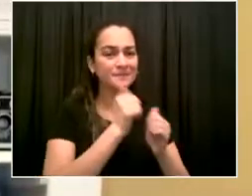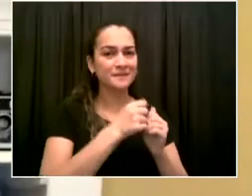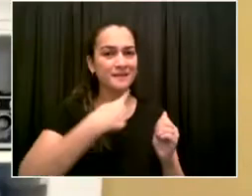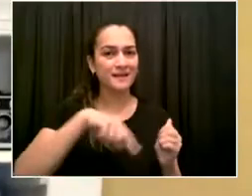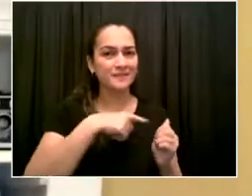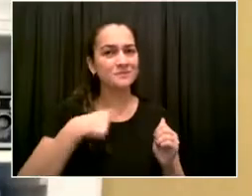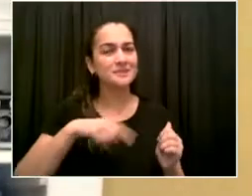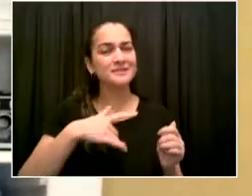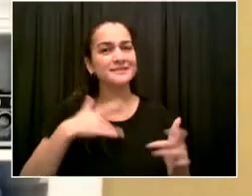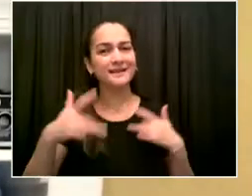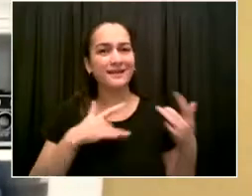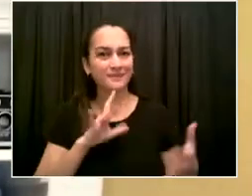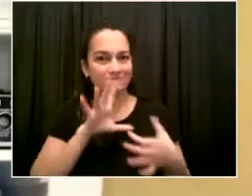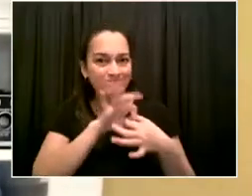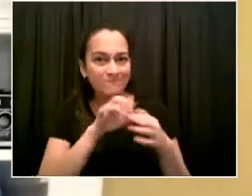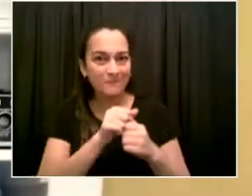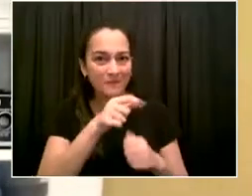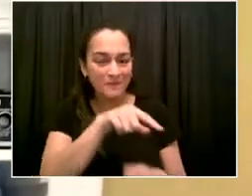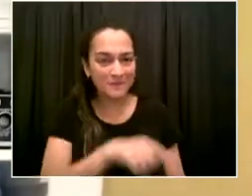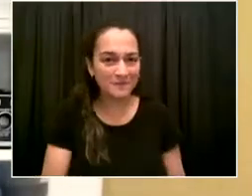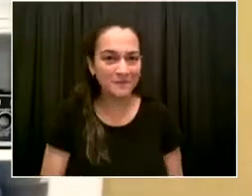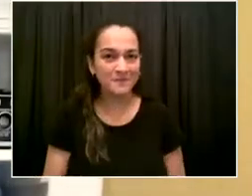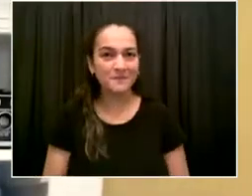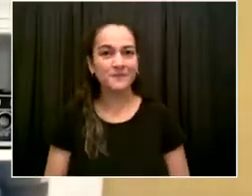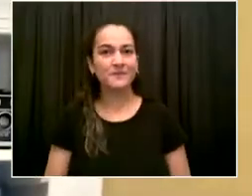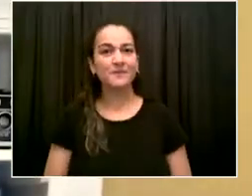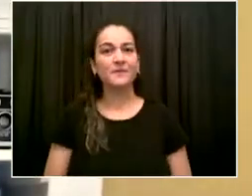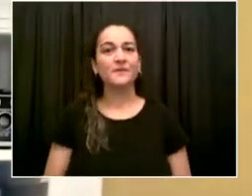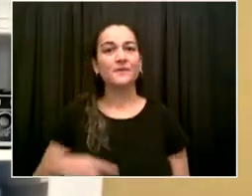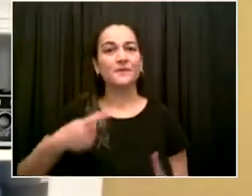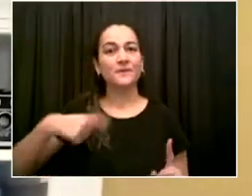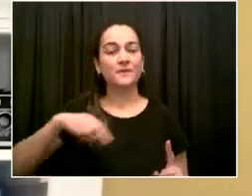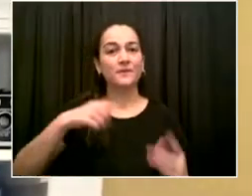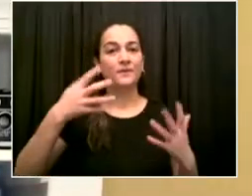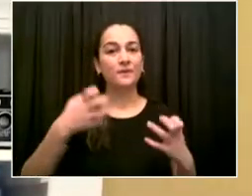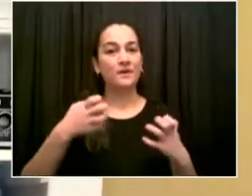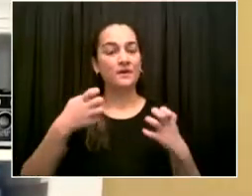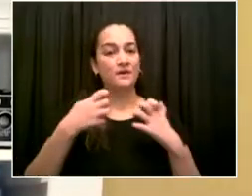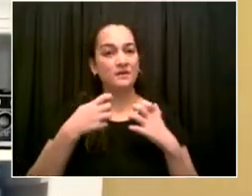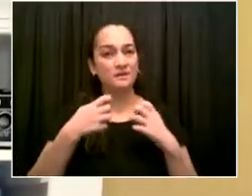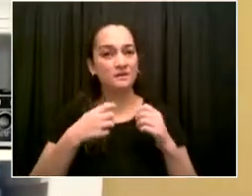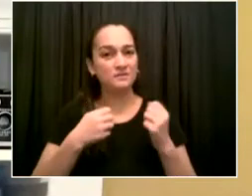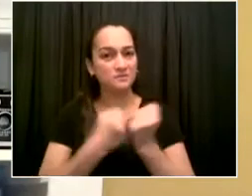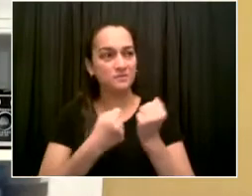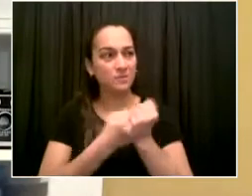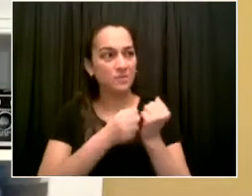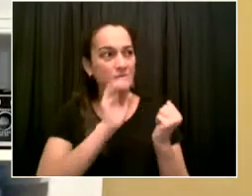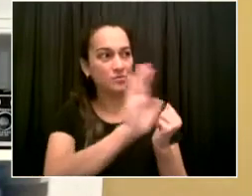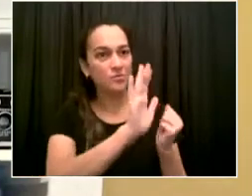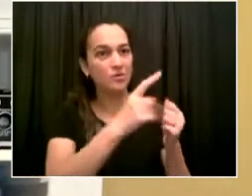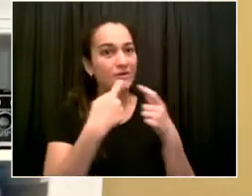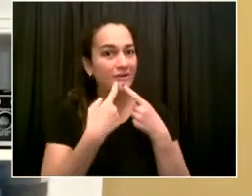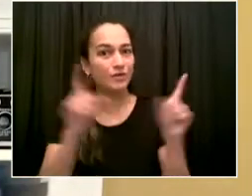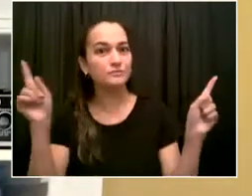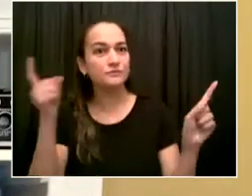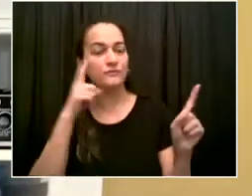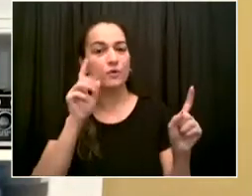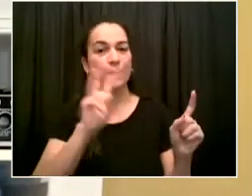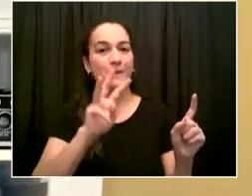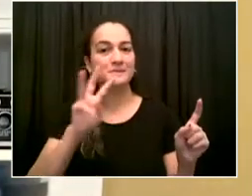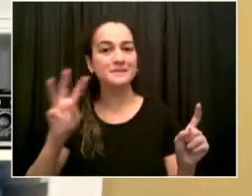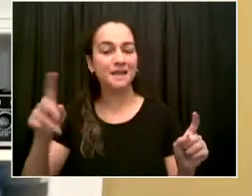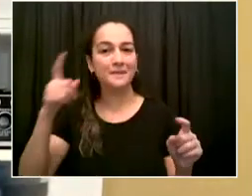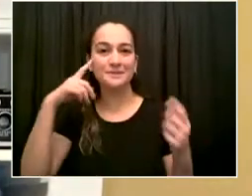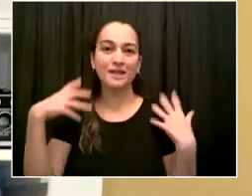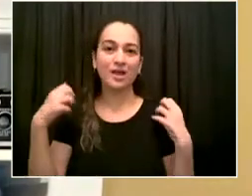inclusive what you're doing for the communities, the approach from the youngest to the oldest and the including all communities from LGBTQ